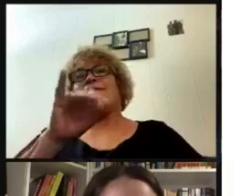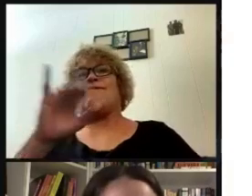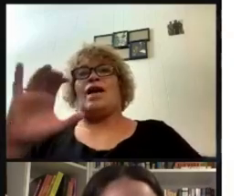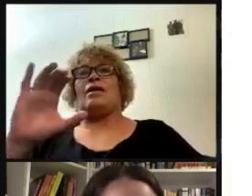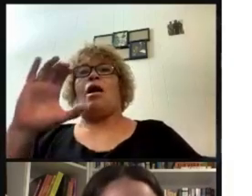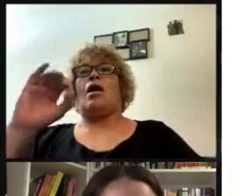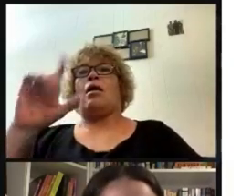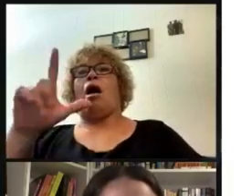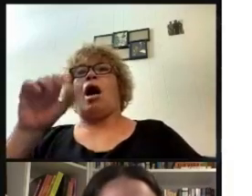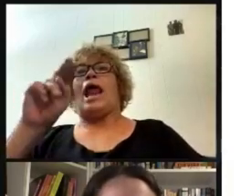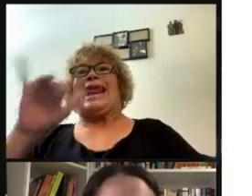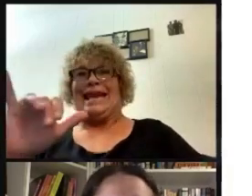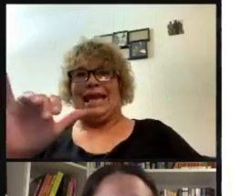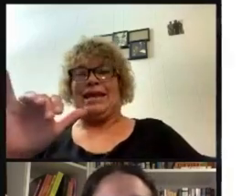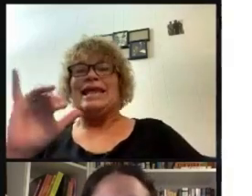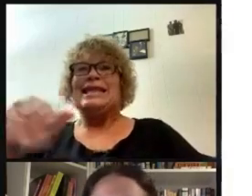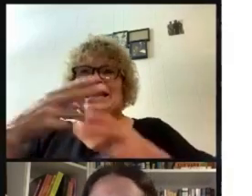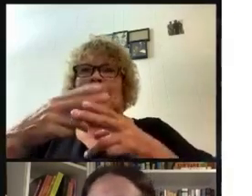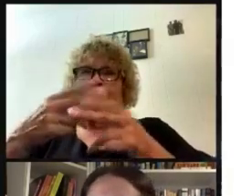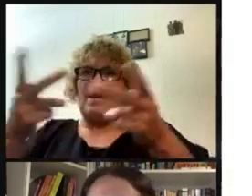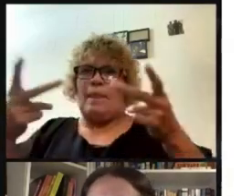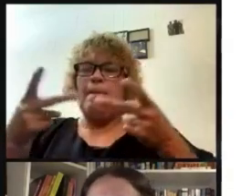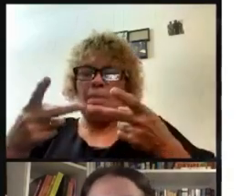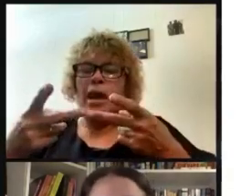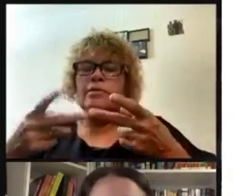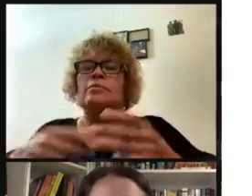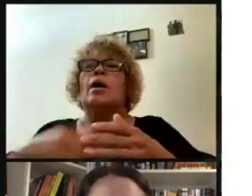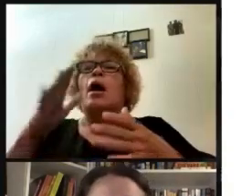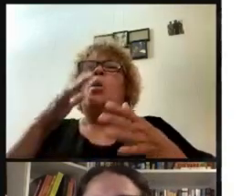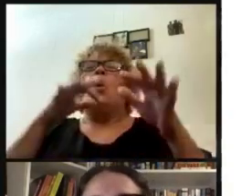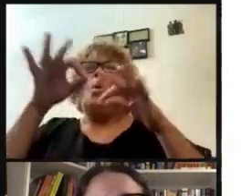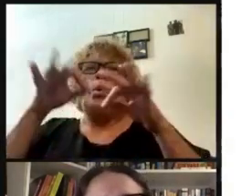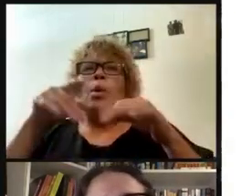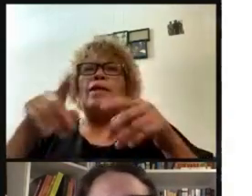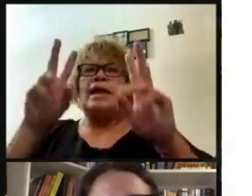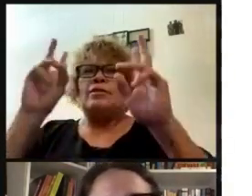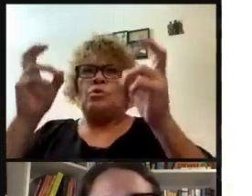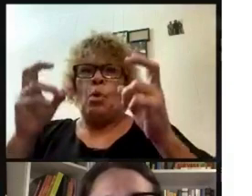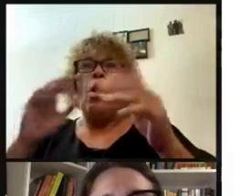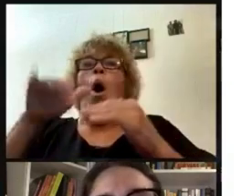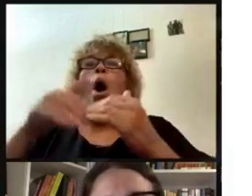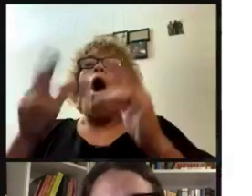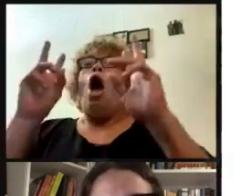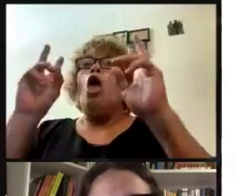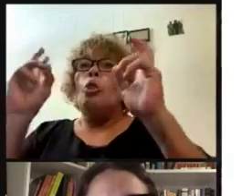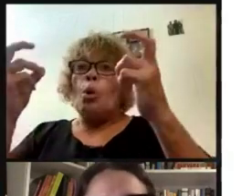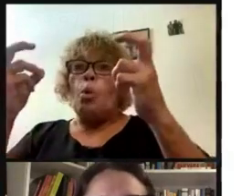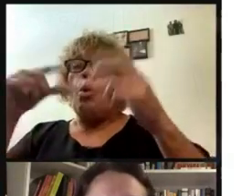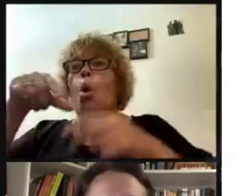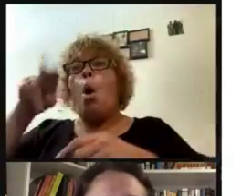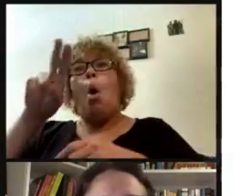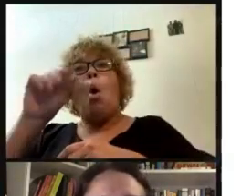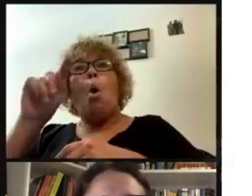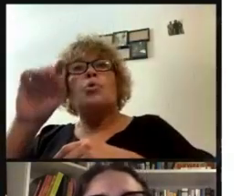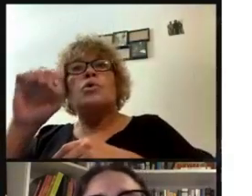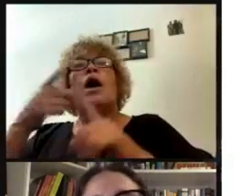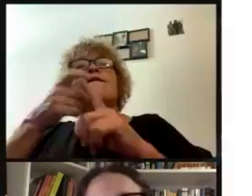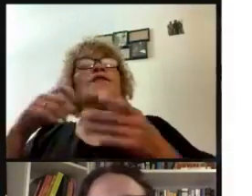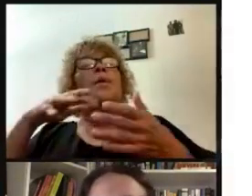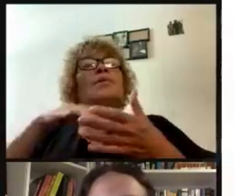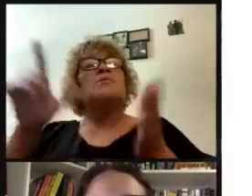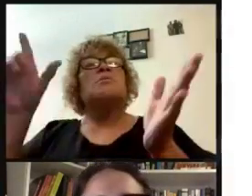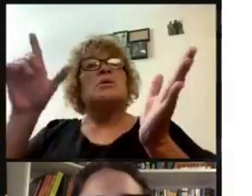And a little bit about these quotes. So all of these quotes come from a study that was published by